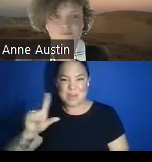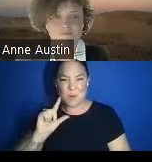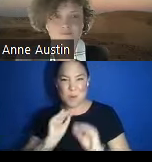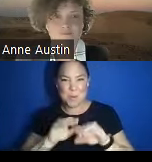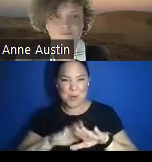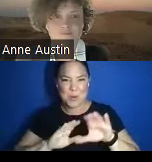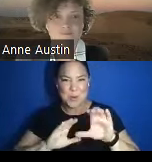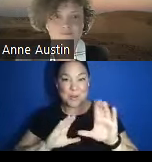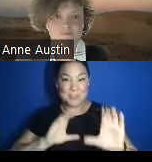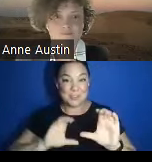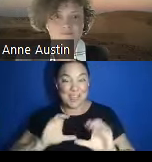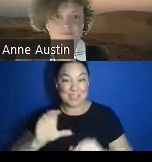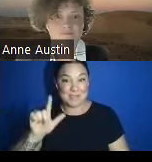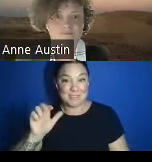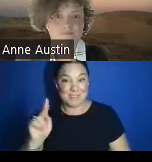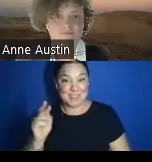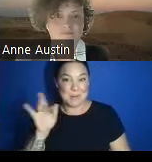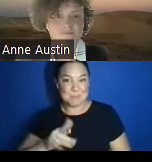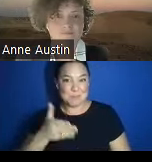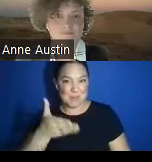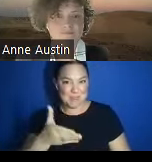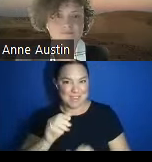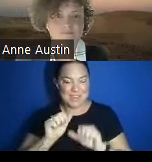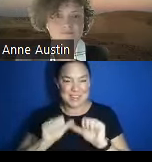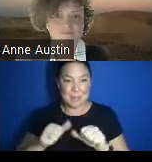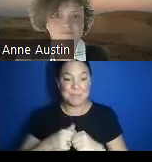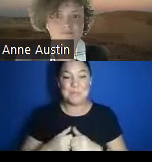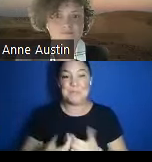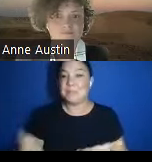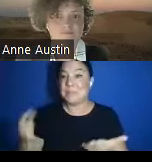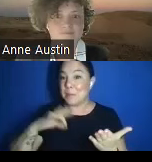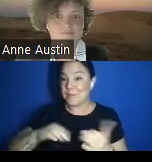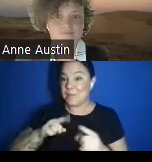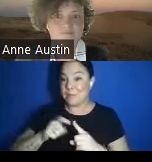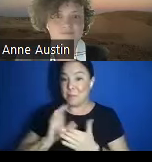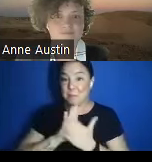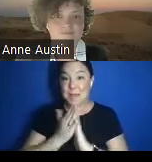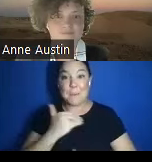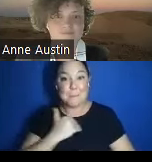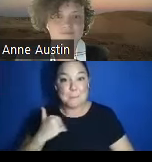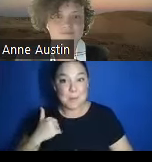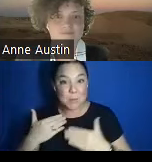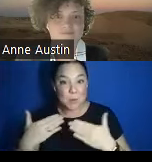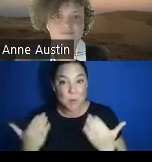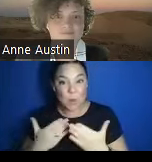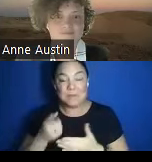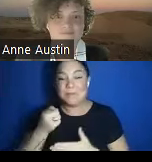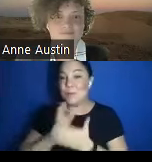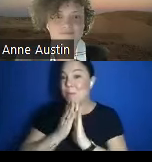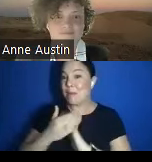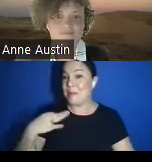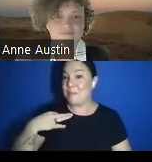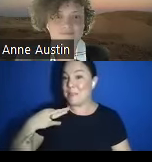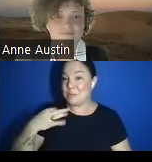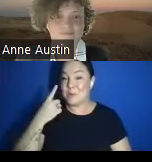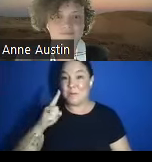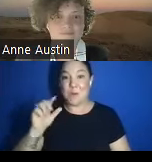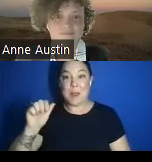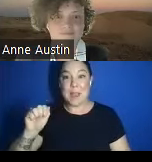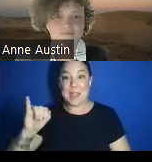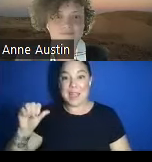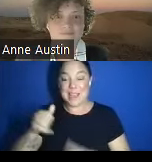chat. Some of the benefits of this membership include an eligibility for AIA awards and